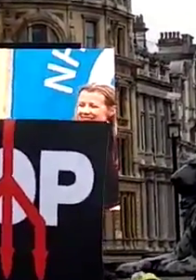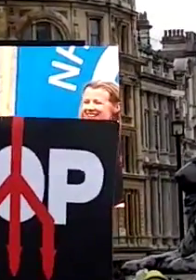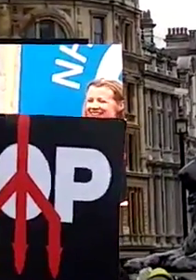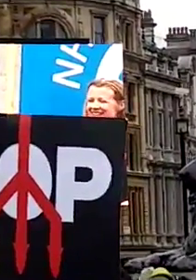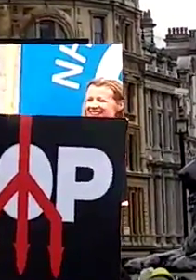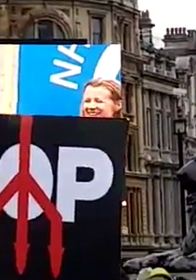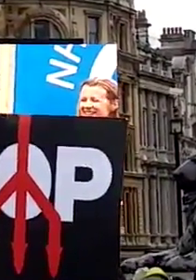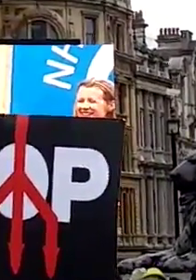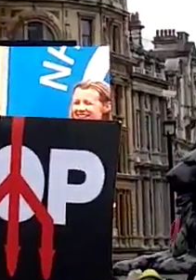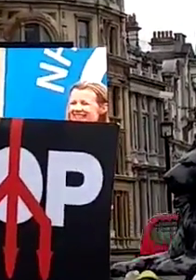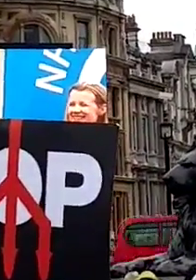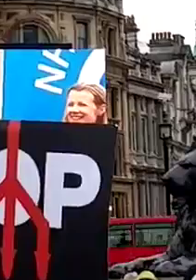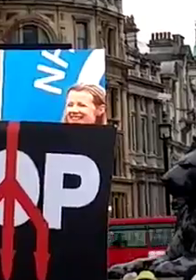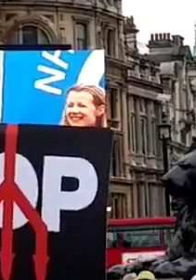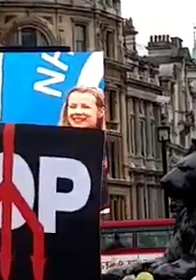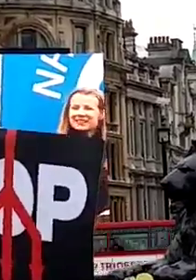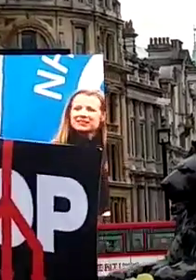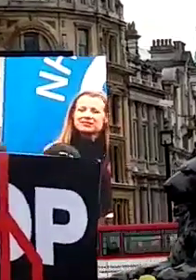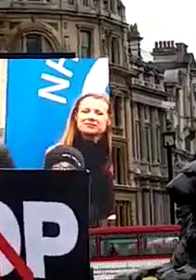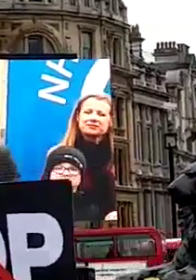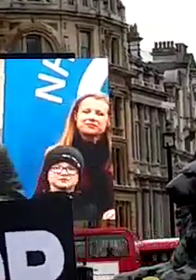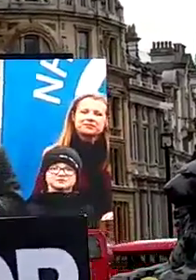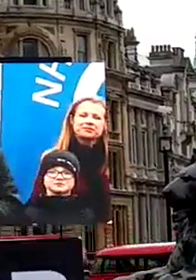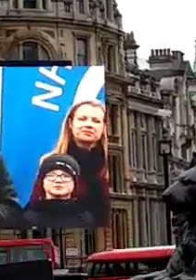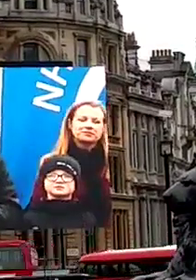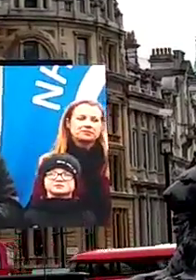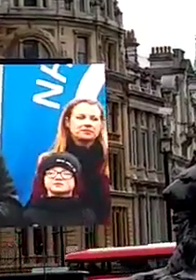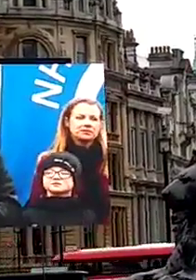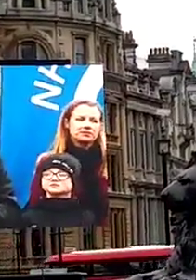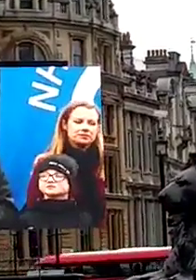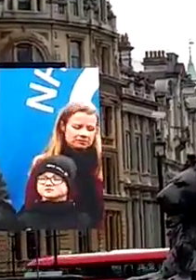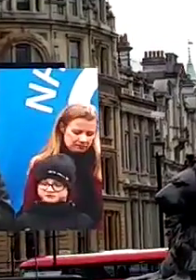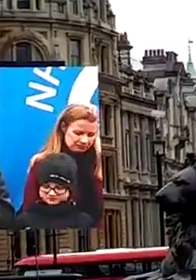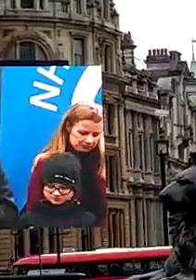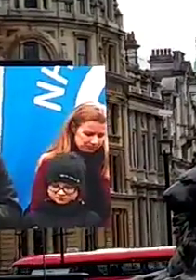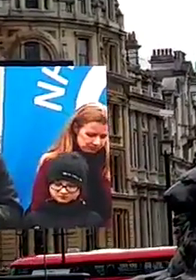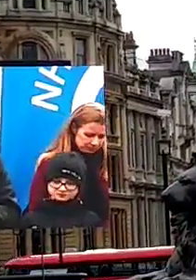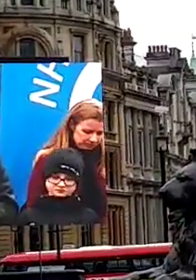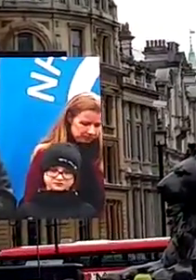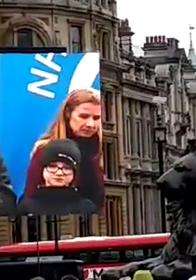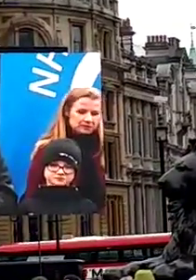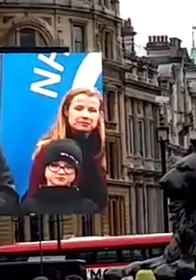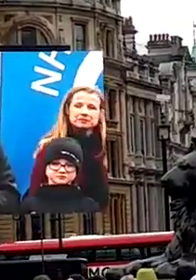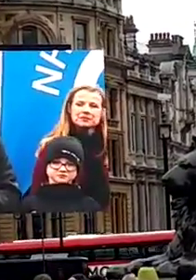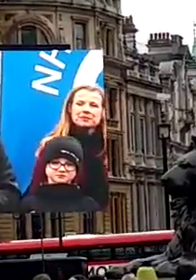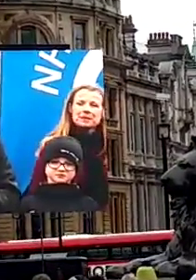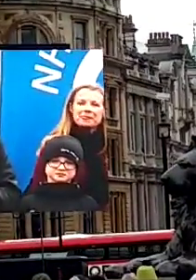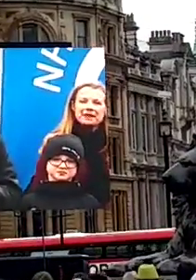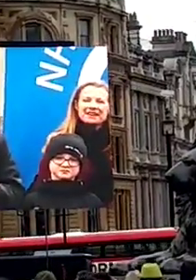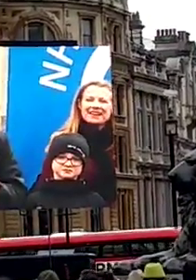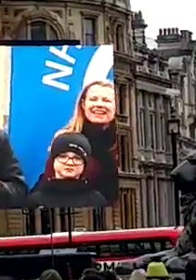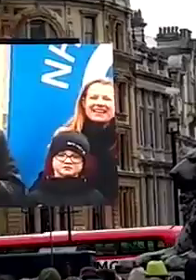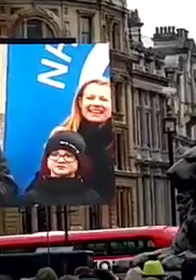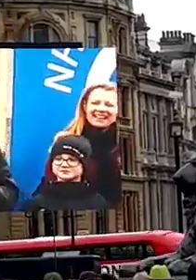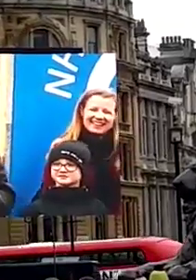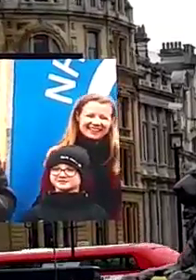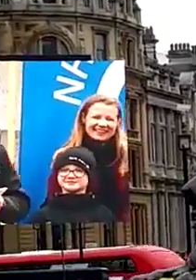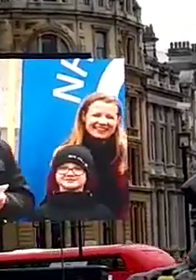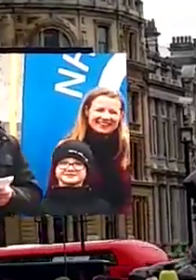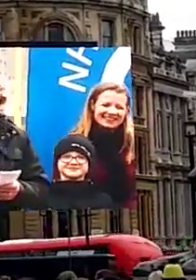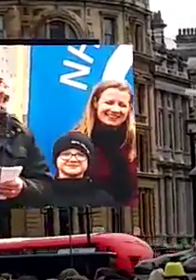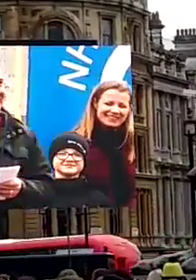Why? And I speak as a bishop in the Church of England and a member of the House of Lords. You don't get more establishment than me.